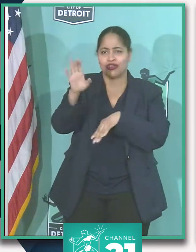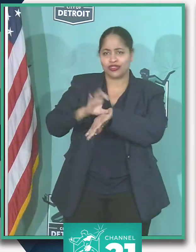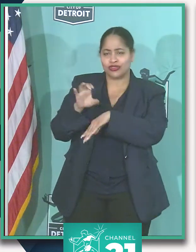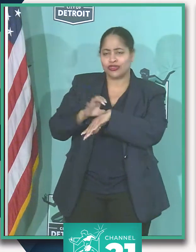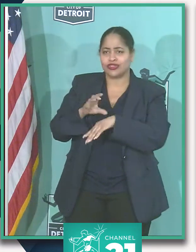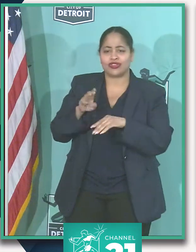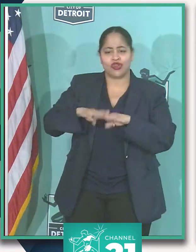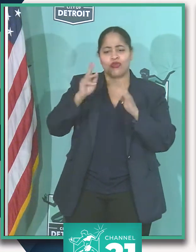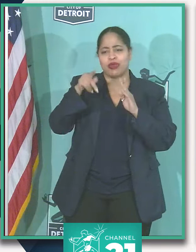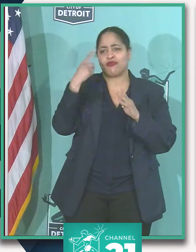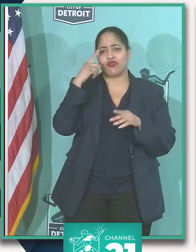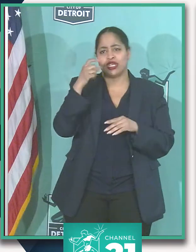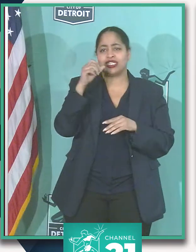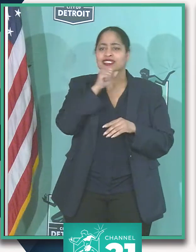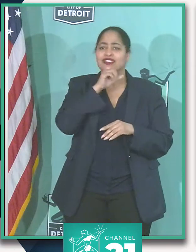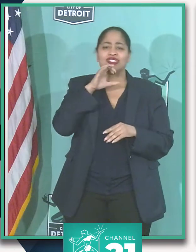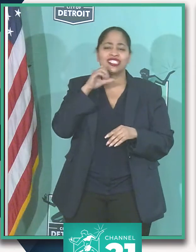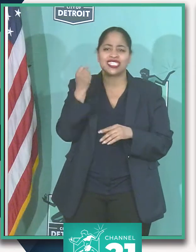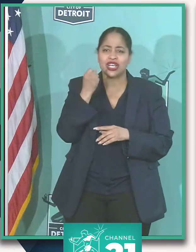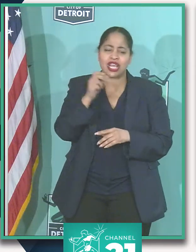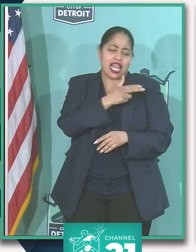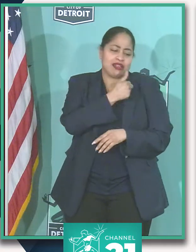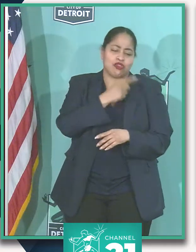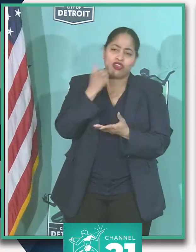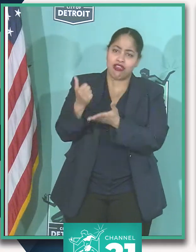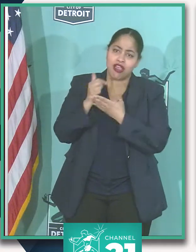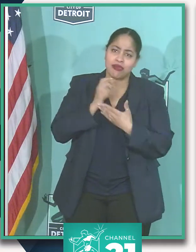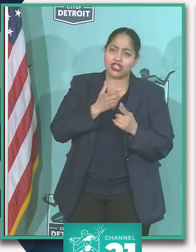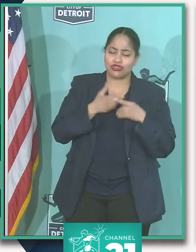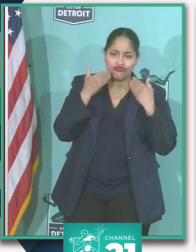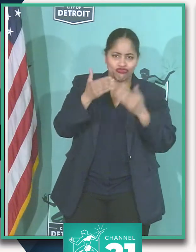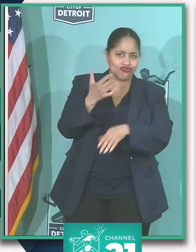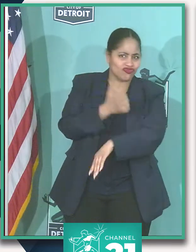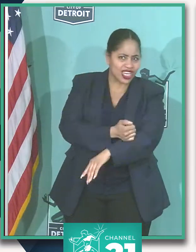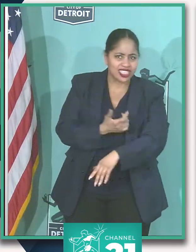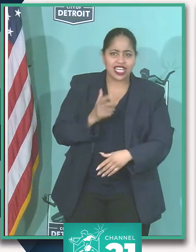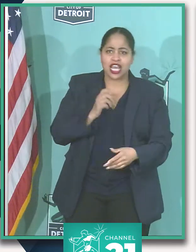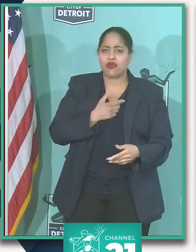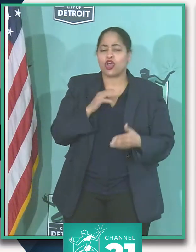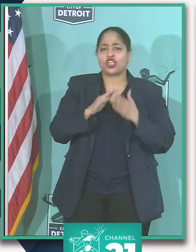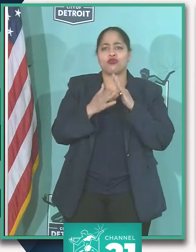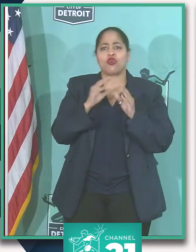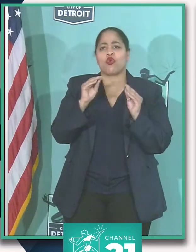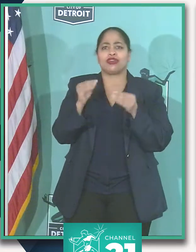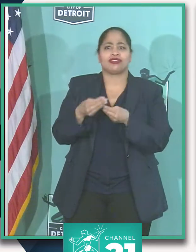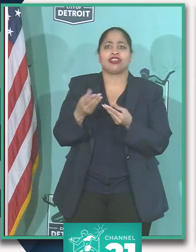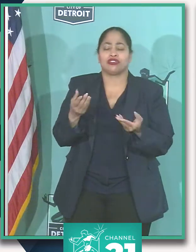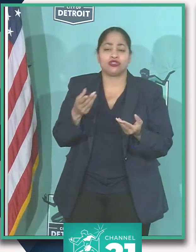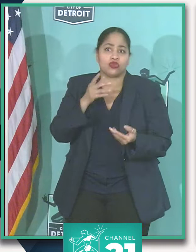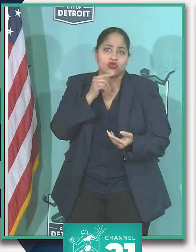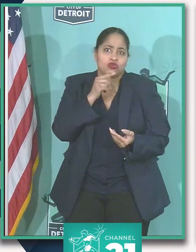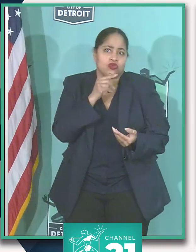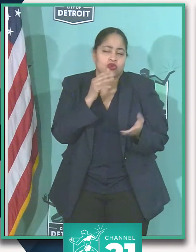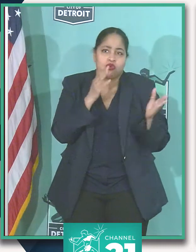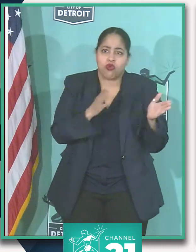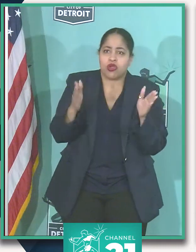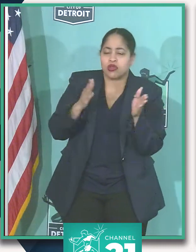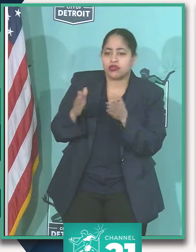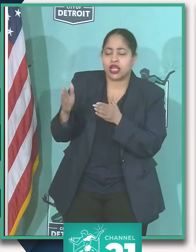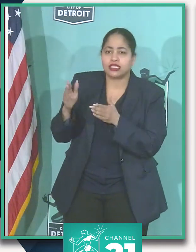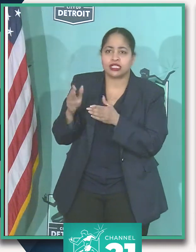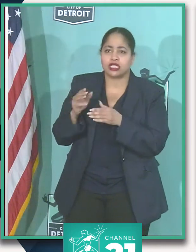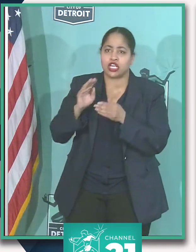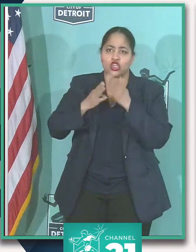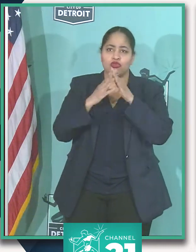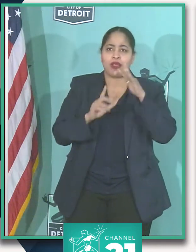for Senior Saturdays, our hospitals who are helping us to vaccinate, our community organizations who are organizing community